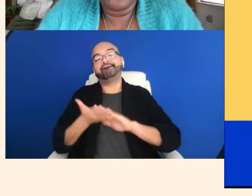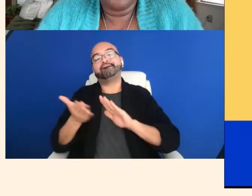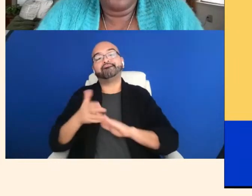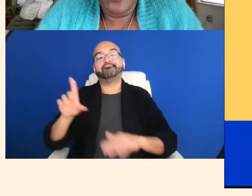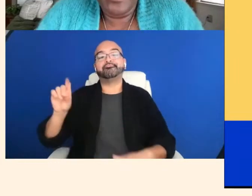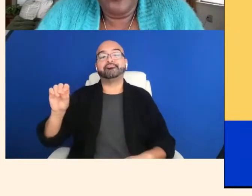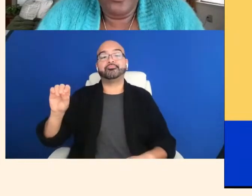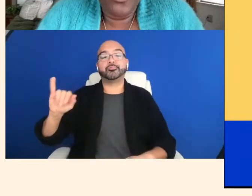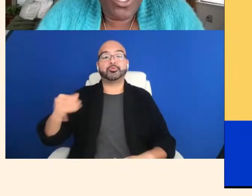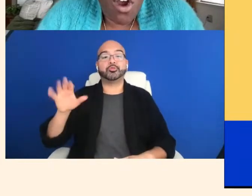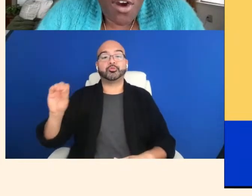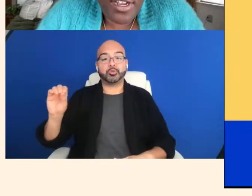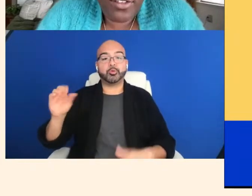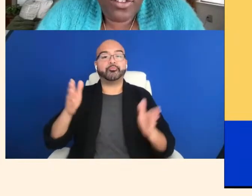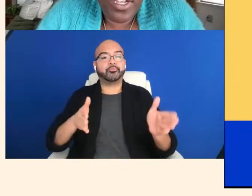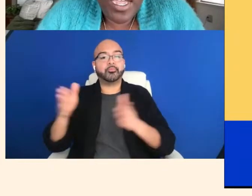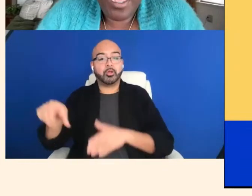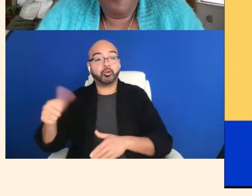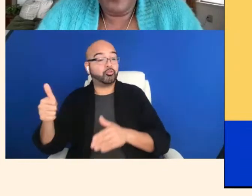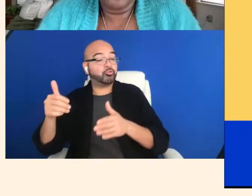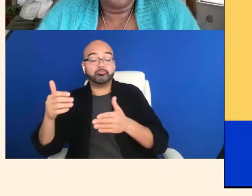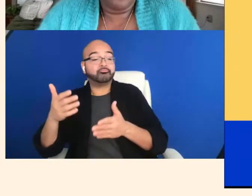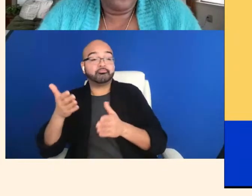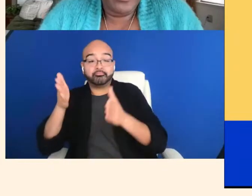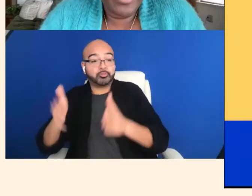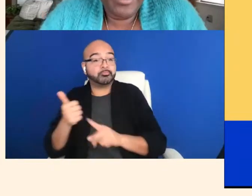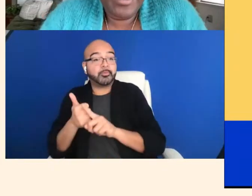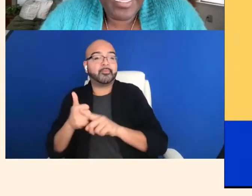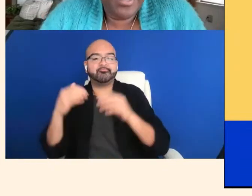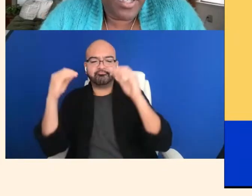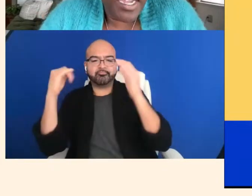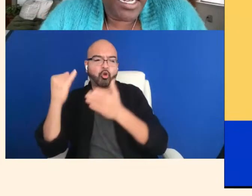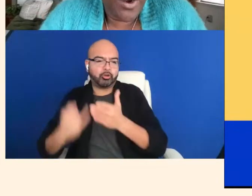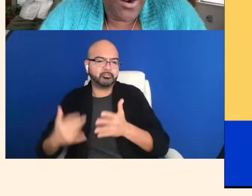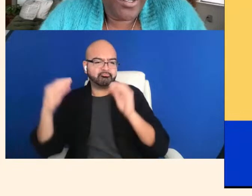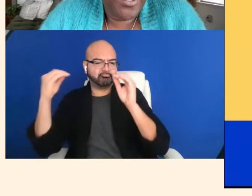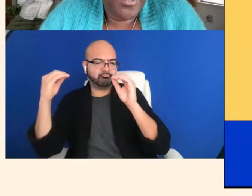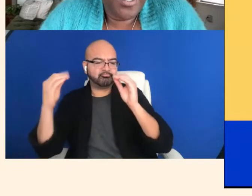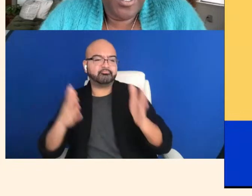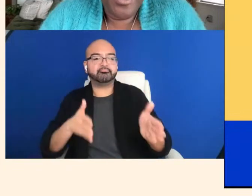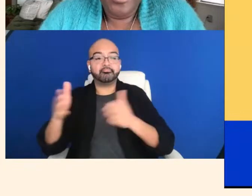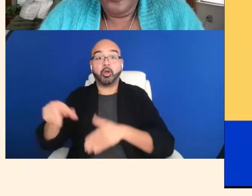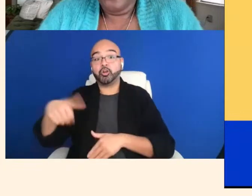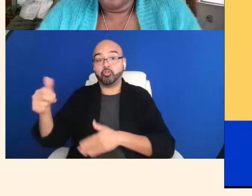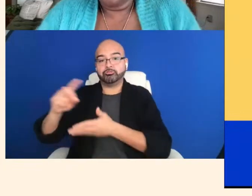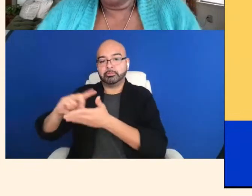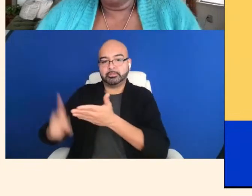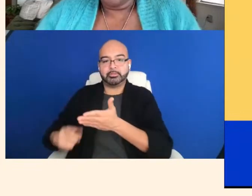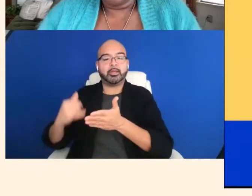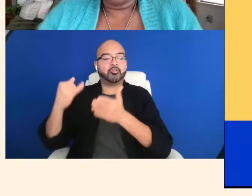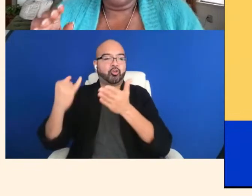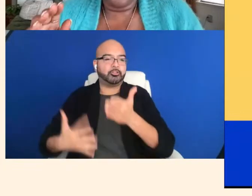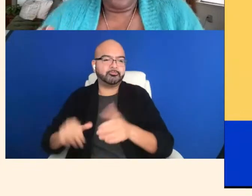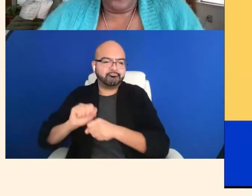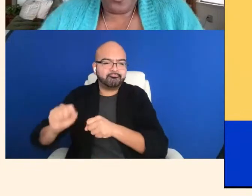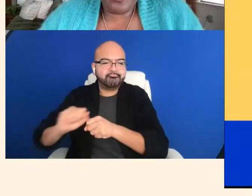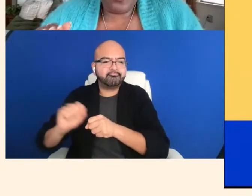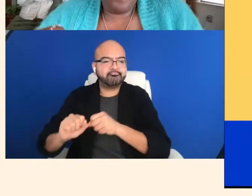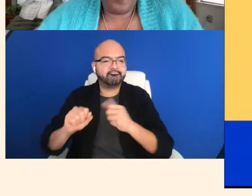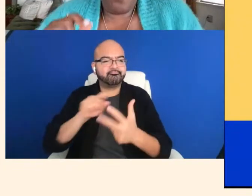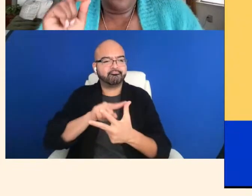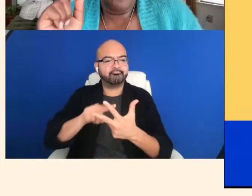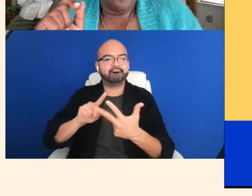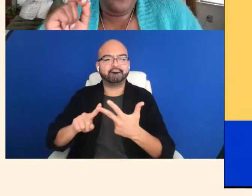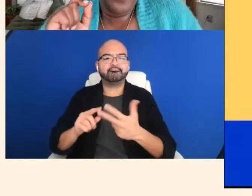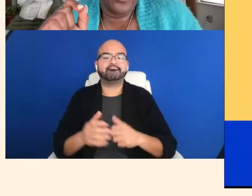another is a teaching artist, and another is a designing artist. The